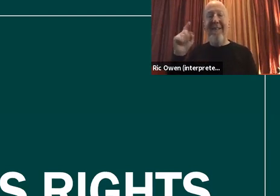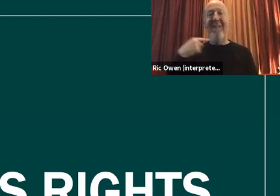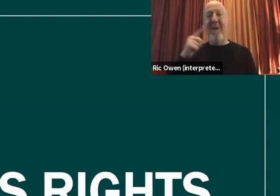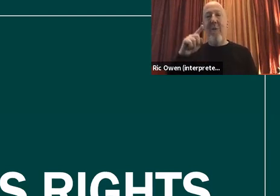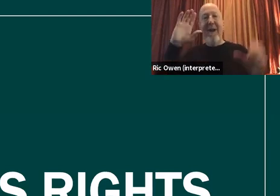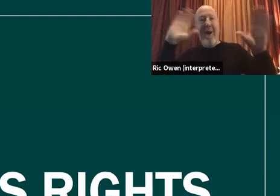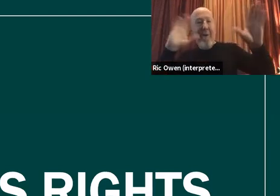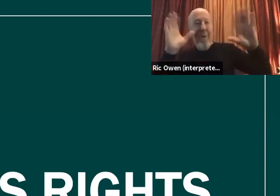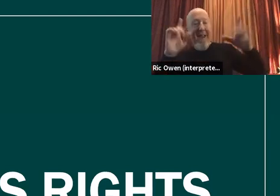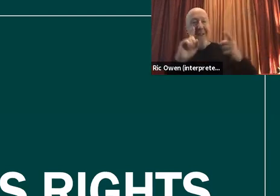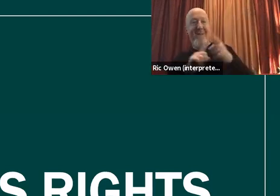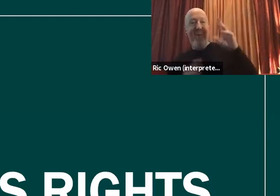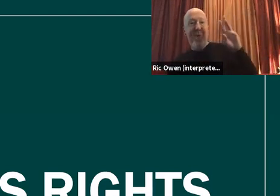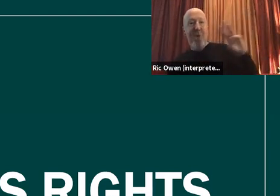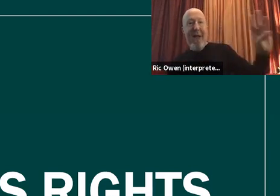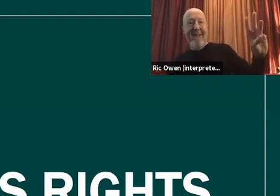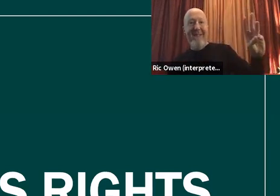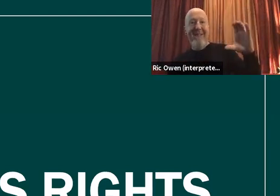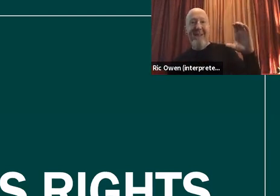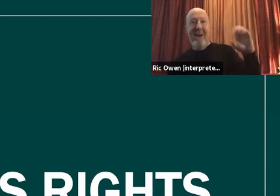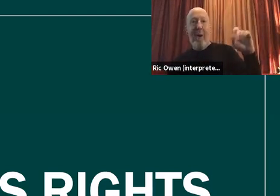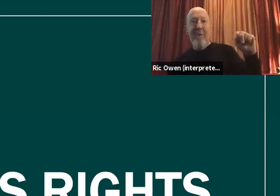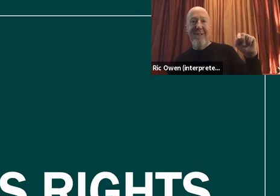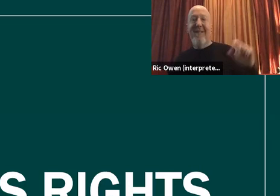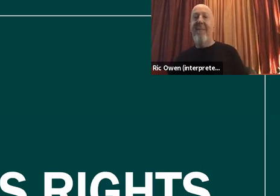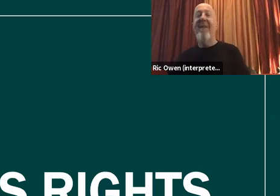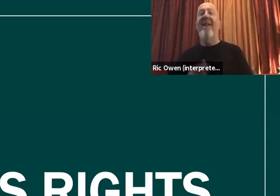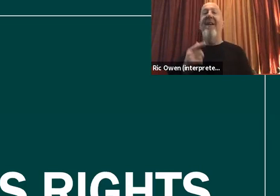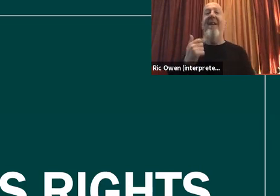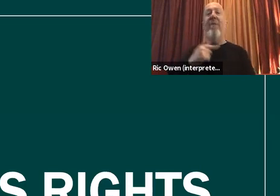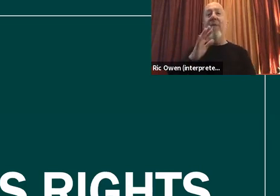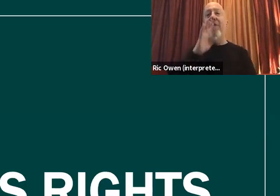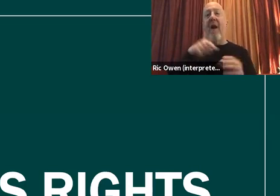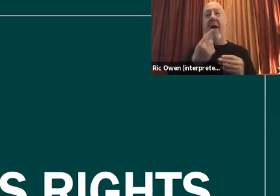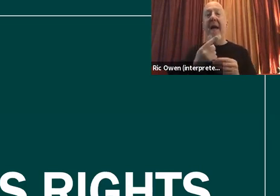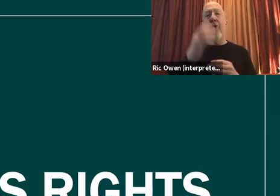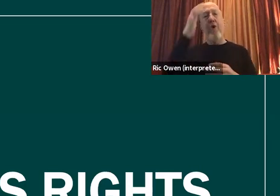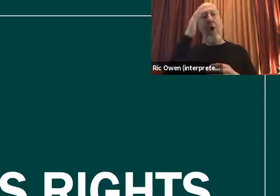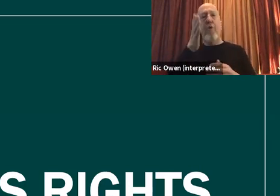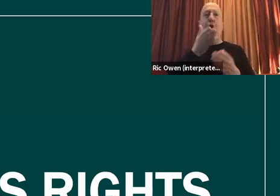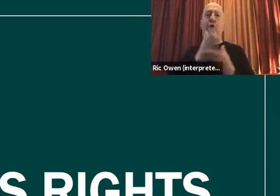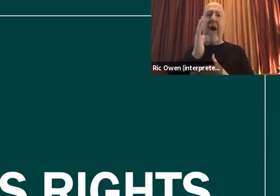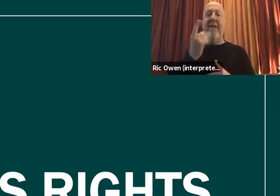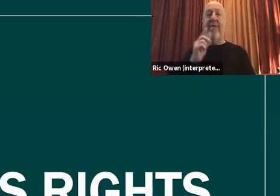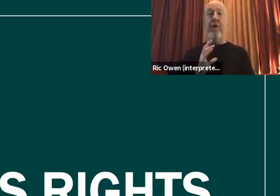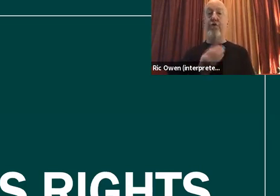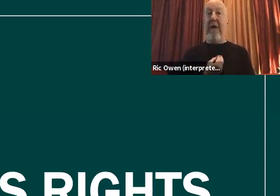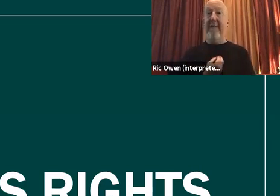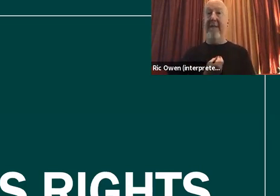on the West Coast. We are going to be talking about Know Your Rights for trans folks.